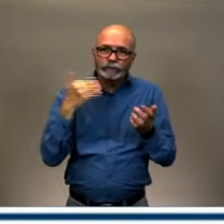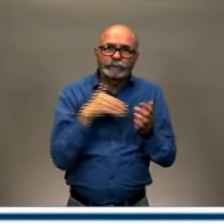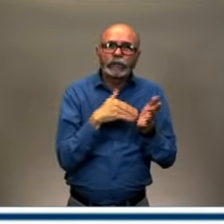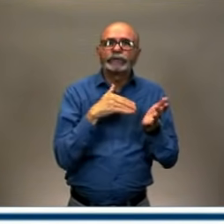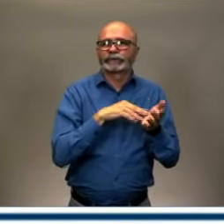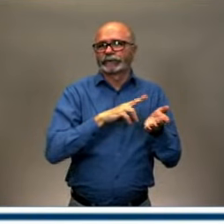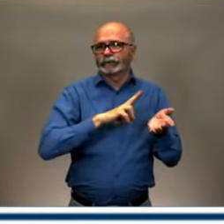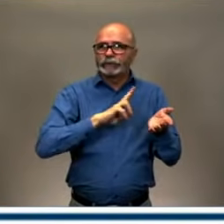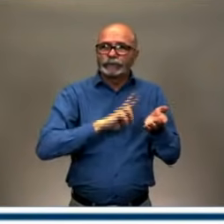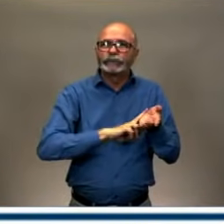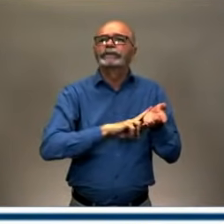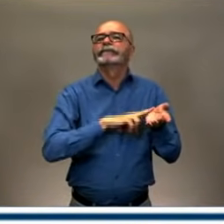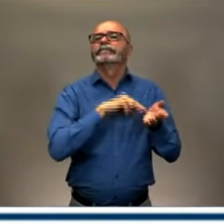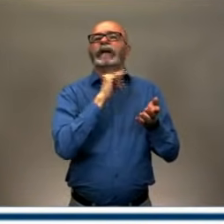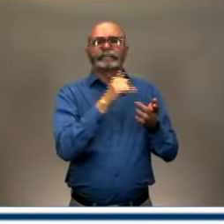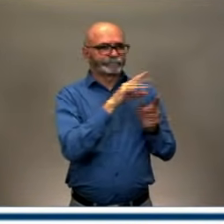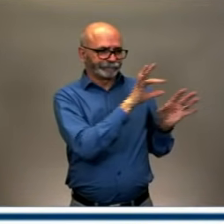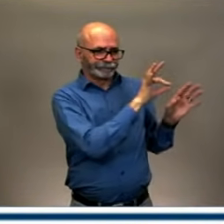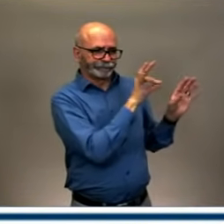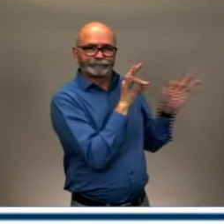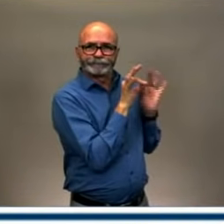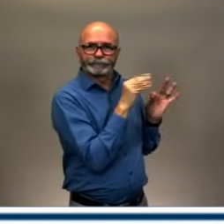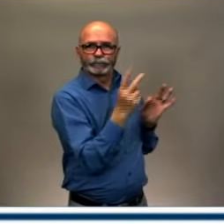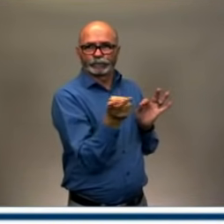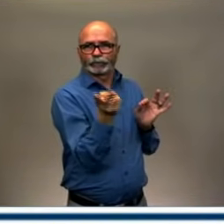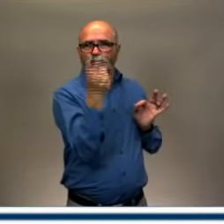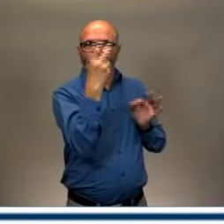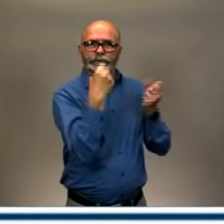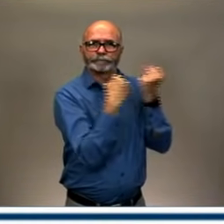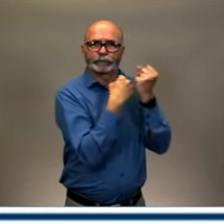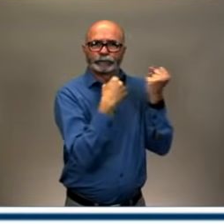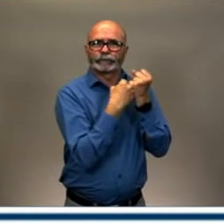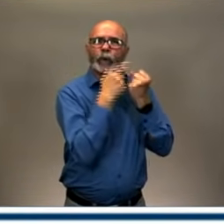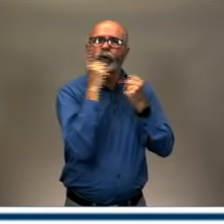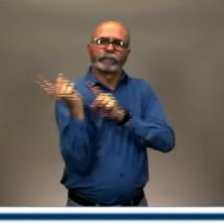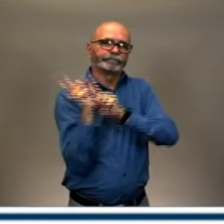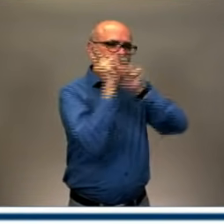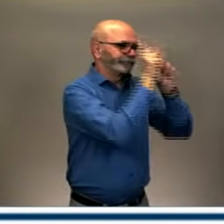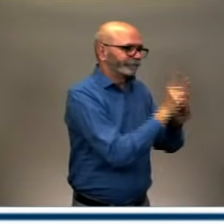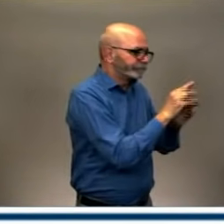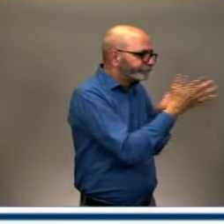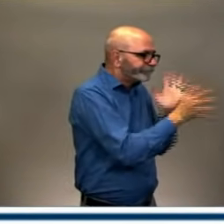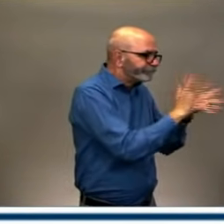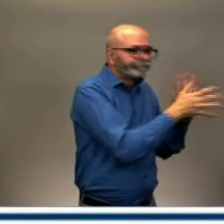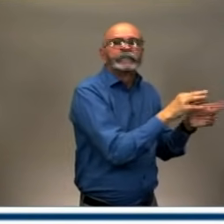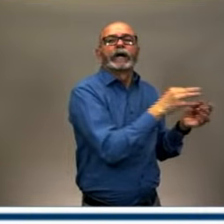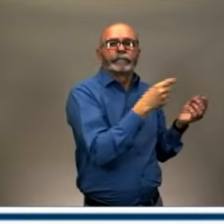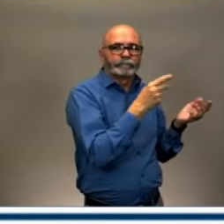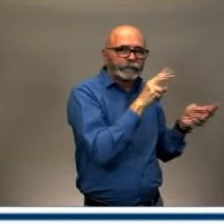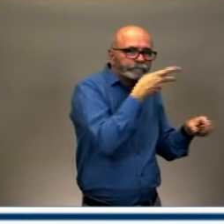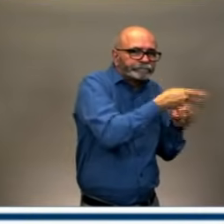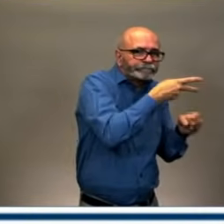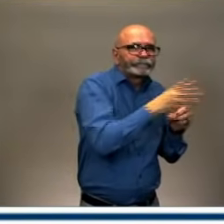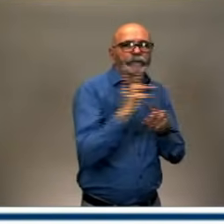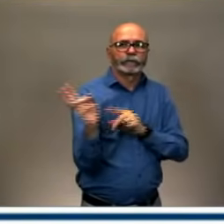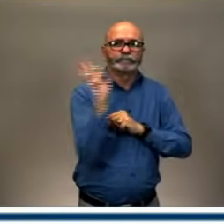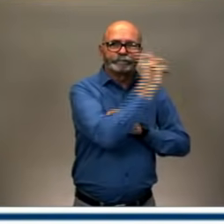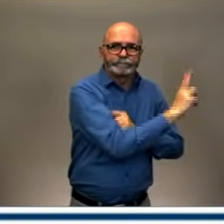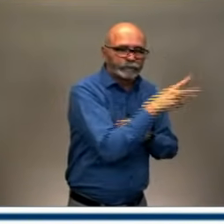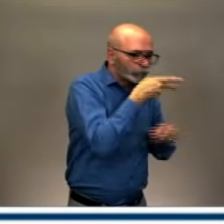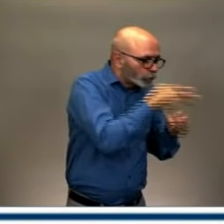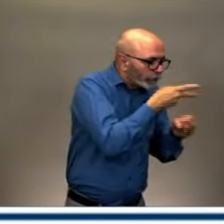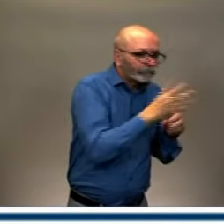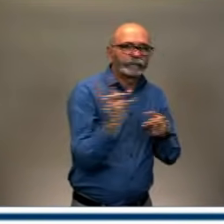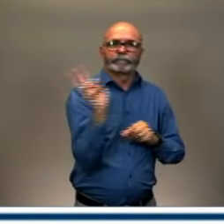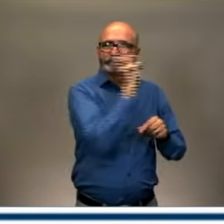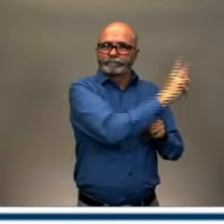designated support people. They are in there on a regular basis providing care alongside long-term care staff. It